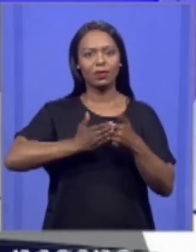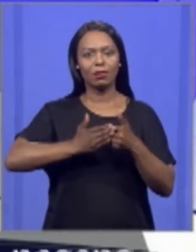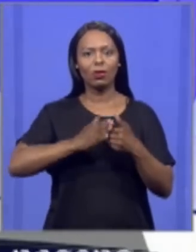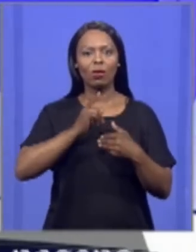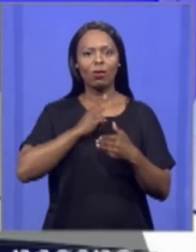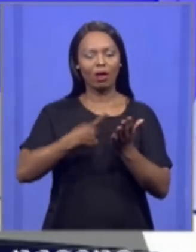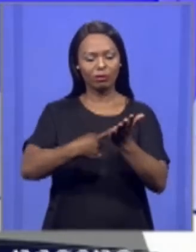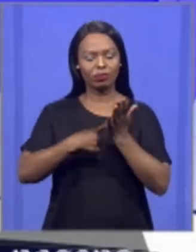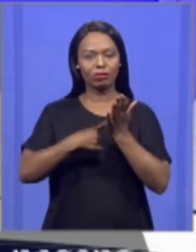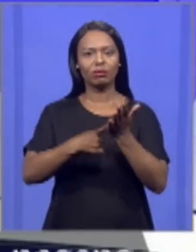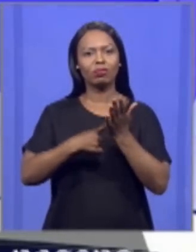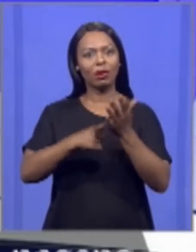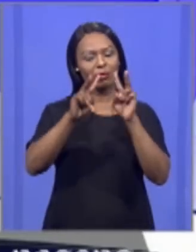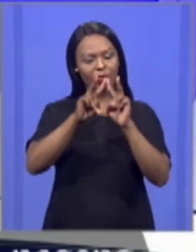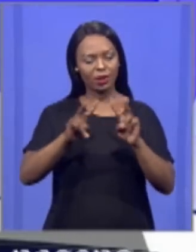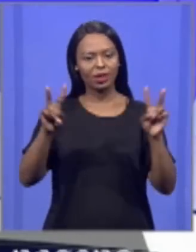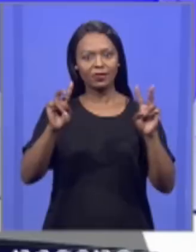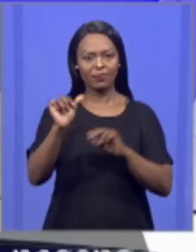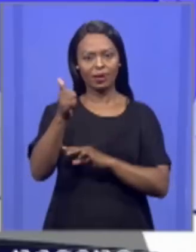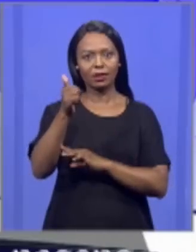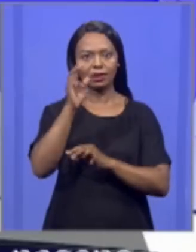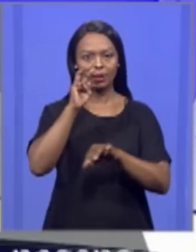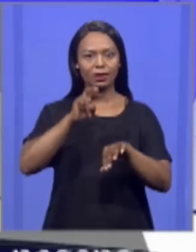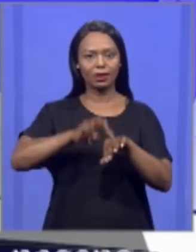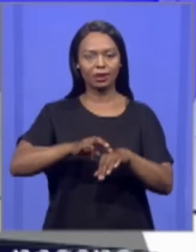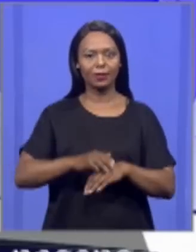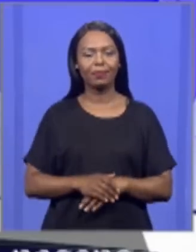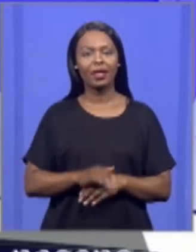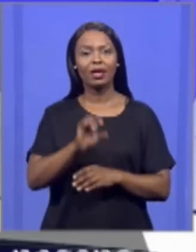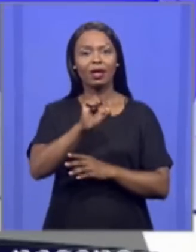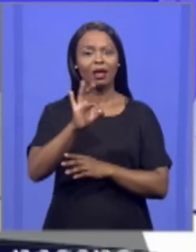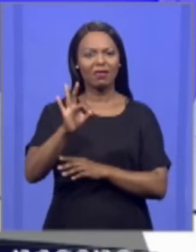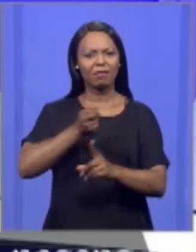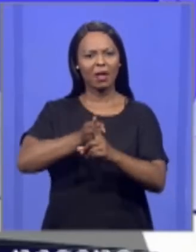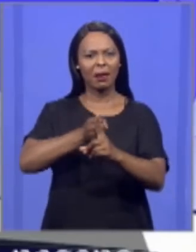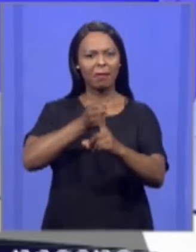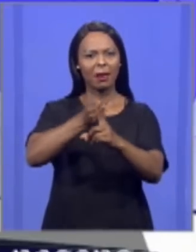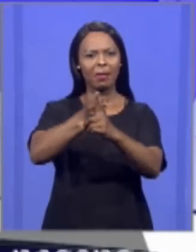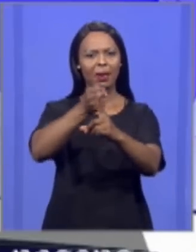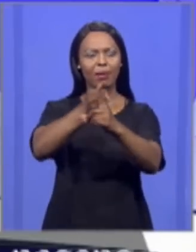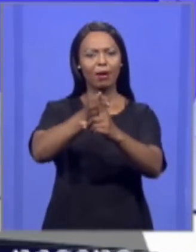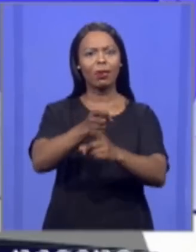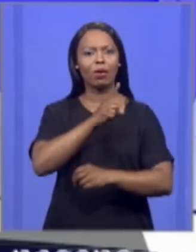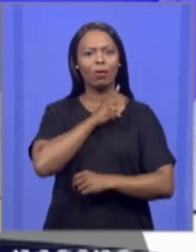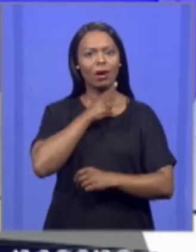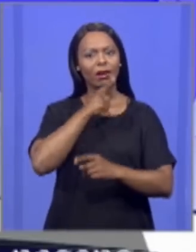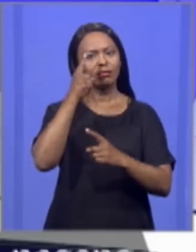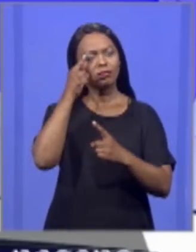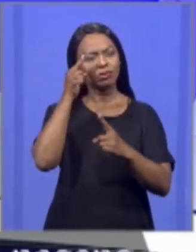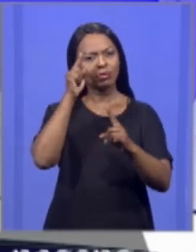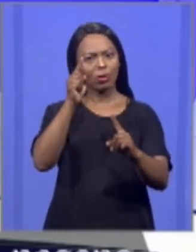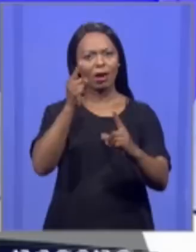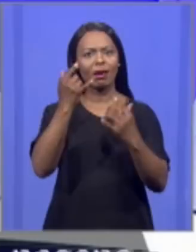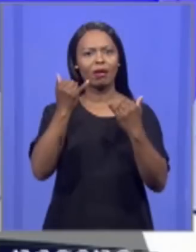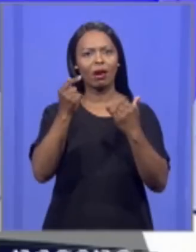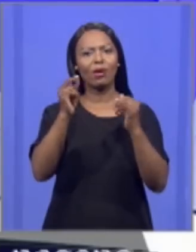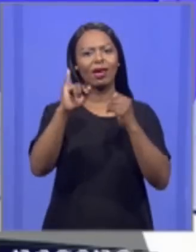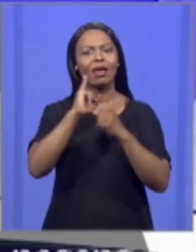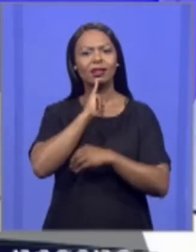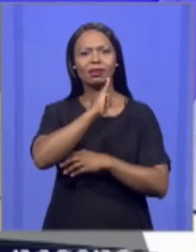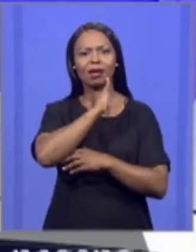ya peo marumo fase e fihleletšwe. Magato a EFF e be e le gore ngwako wa botseta wa Israele